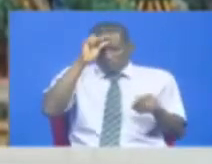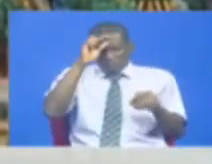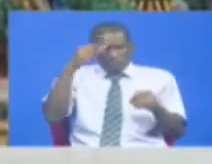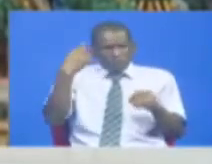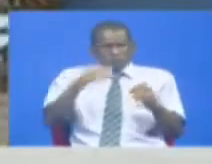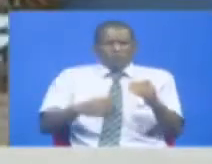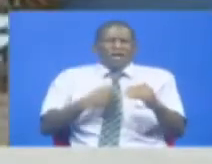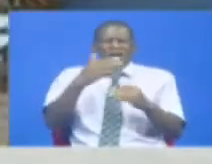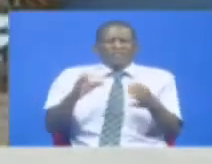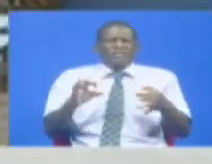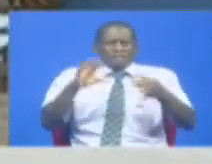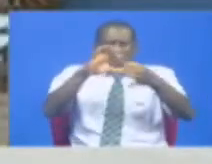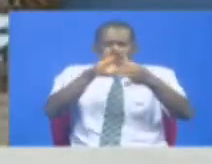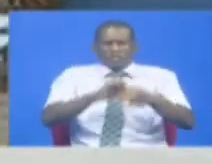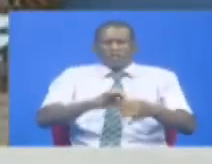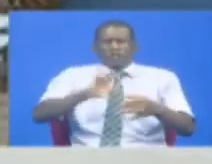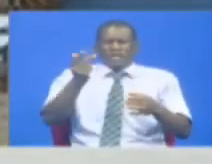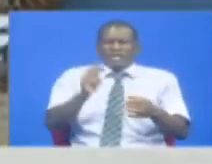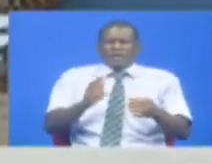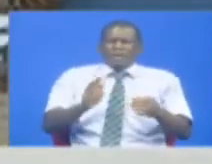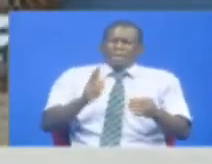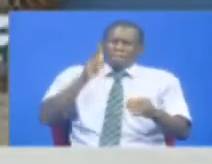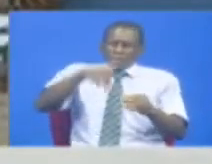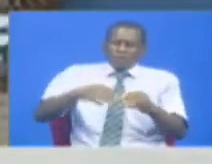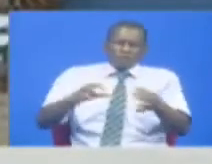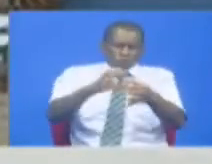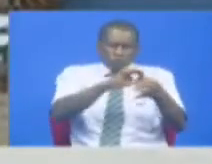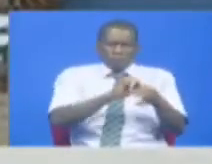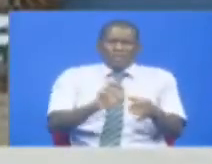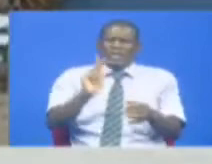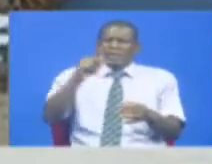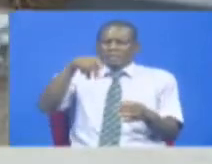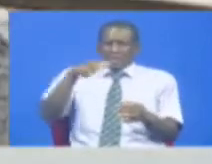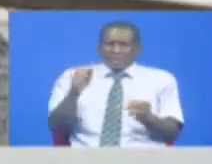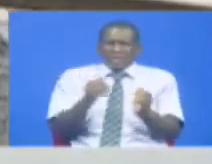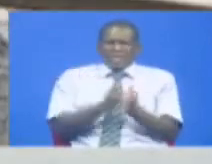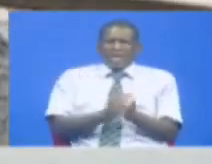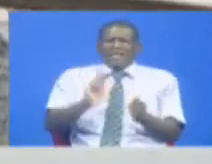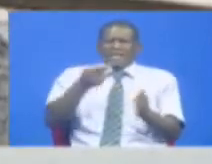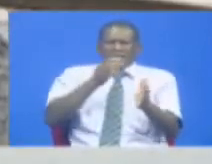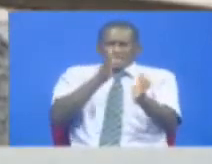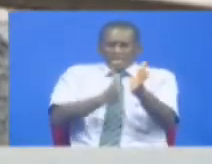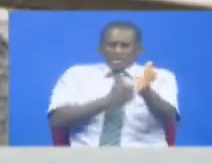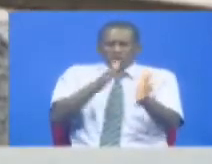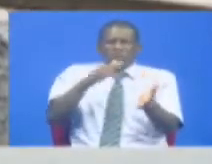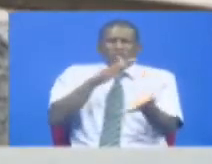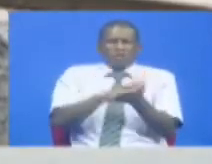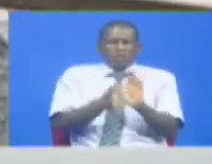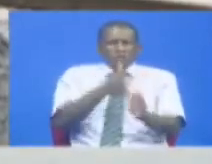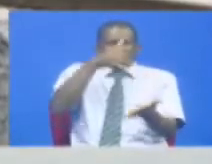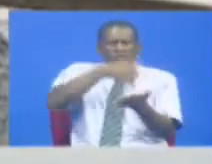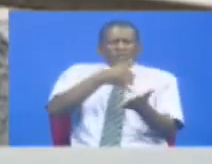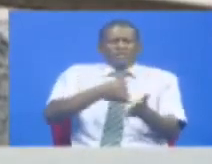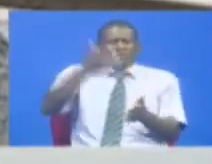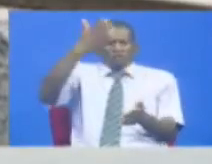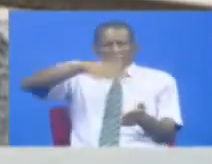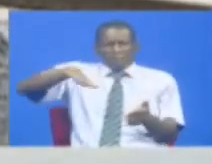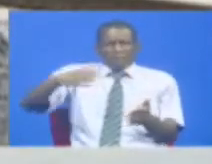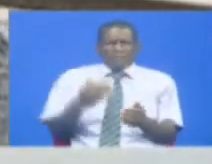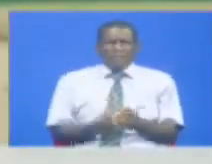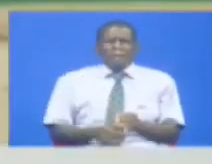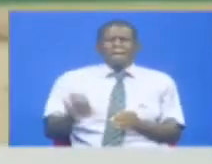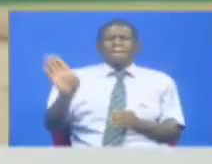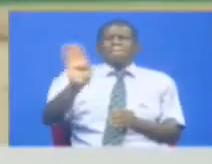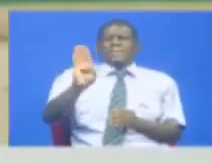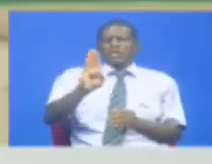merger of the Kenya Petroleum Corporation, Kenya Ports Authority, and the Kenya Railways without involving the parliament. The billions which have